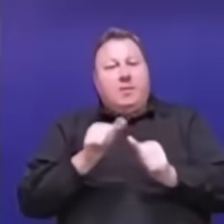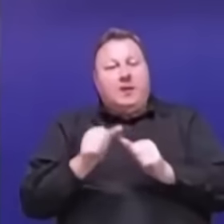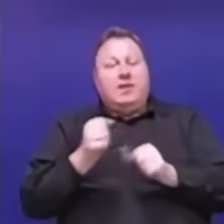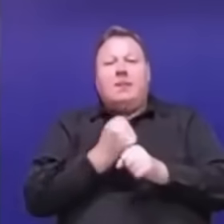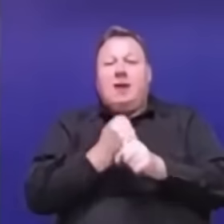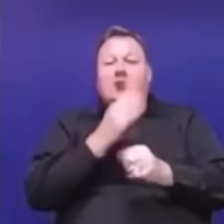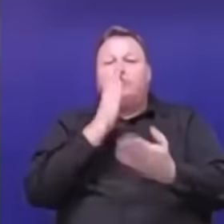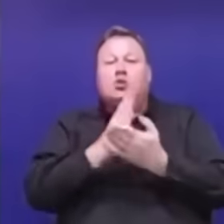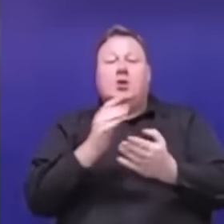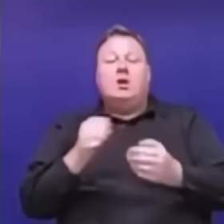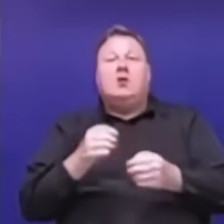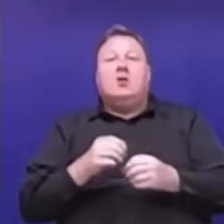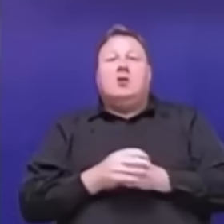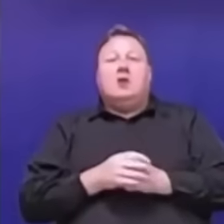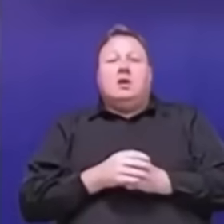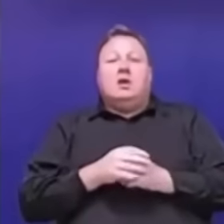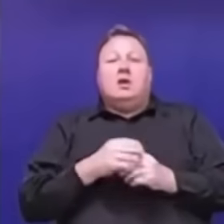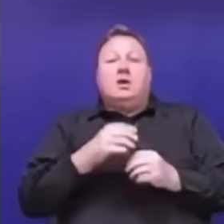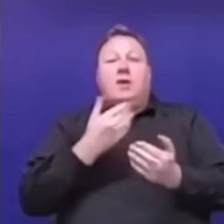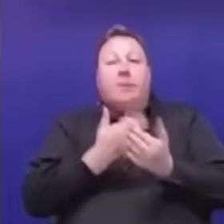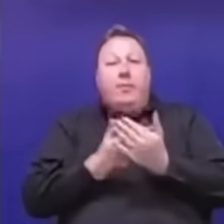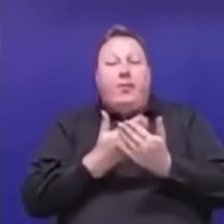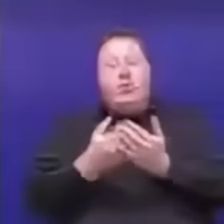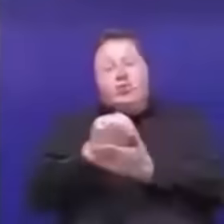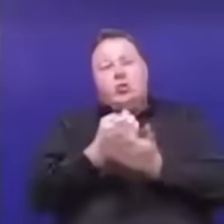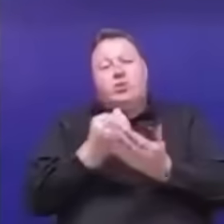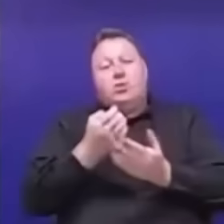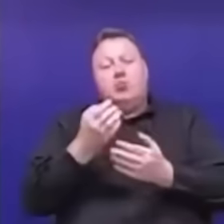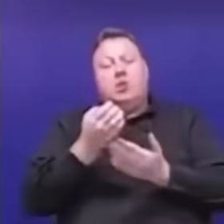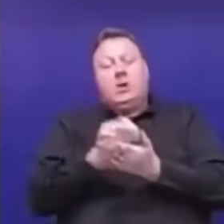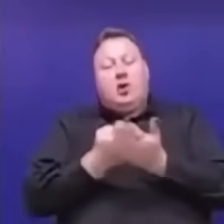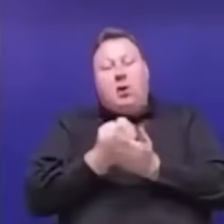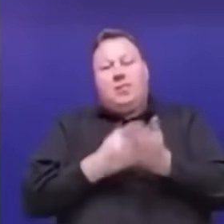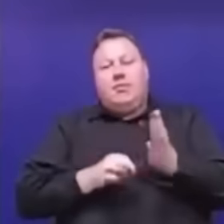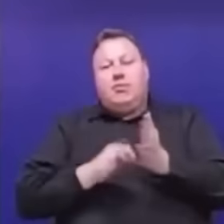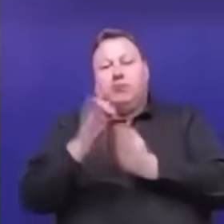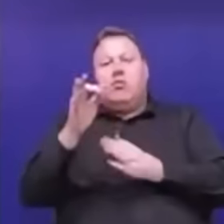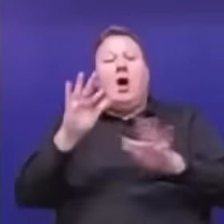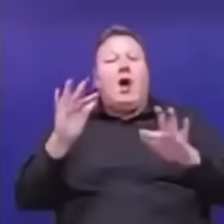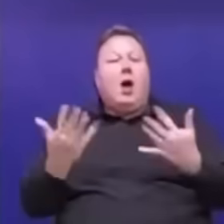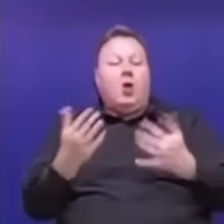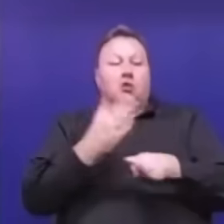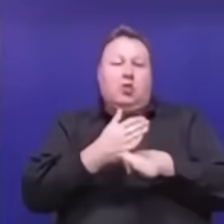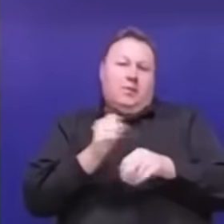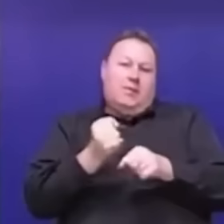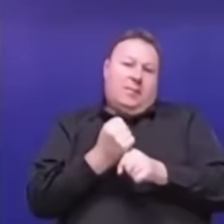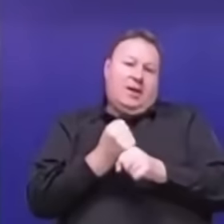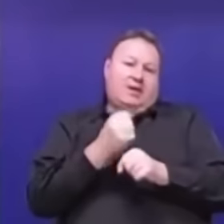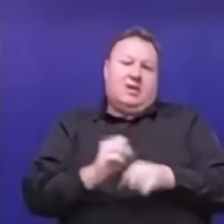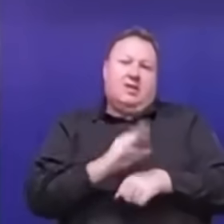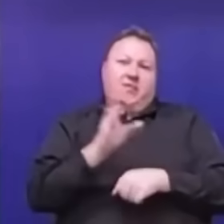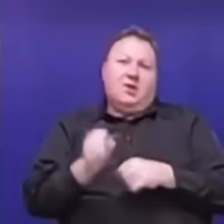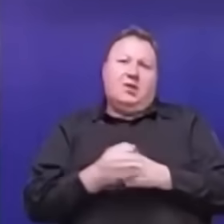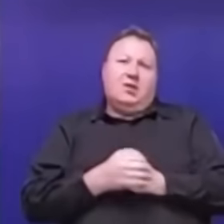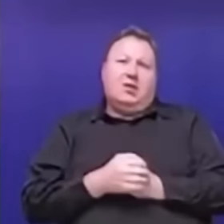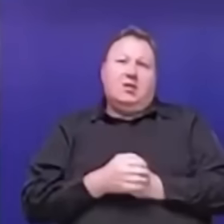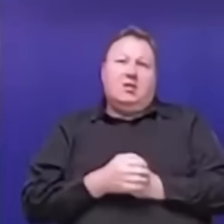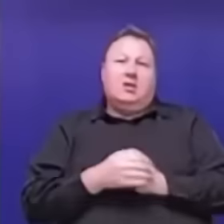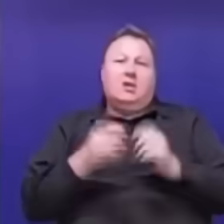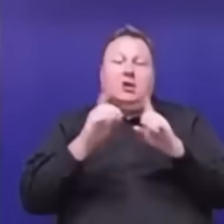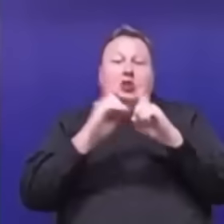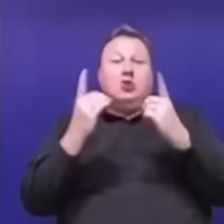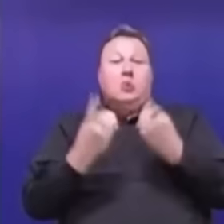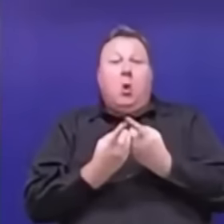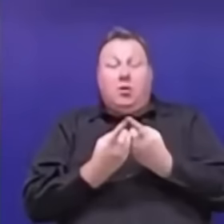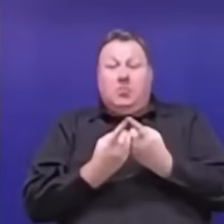enabler to create jobs in our country. Through this agenda, we are reforming what was once the most maligned department in all